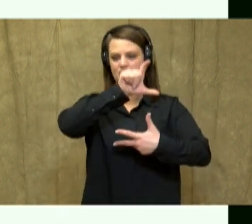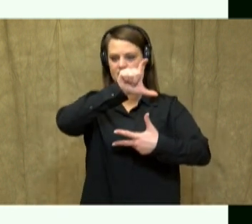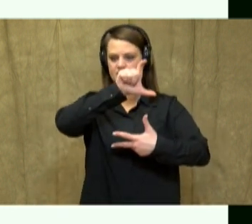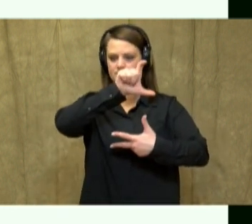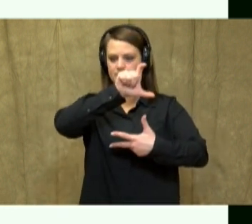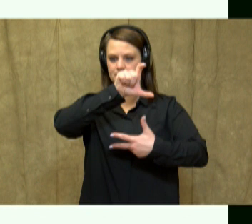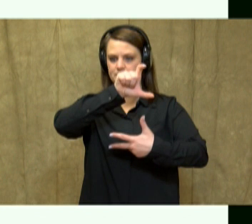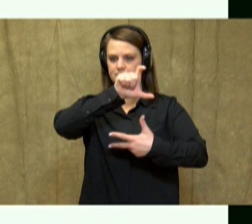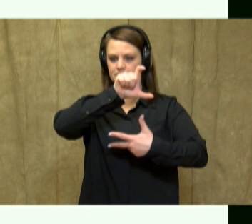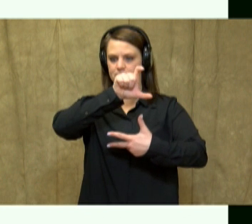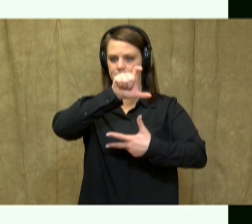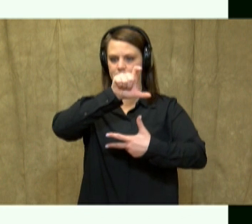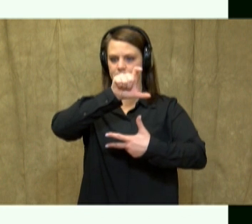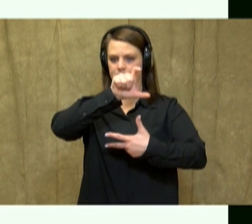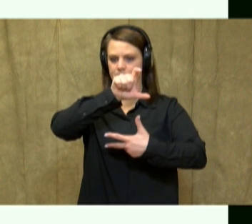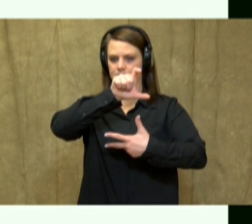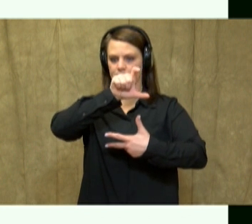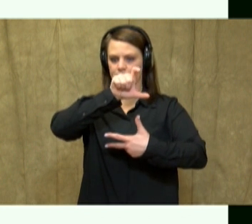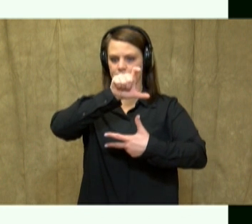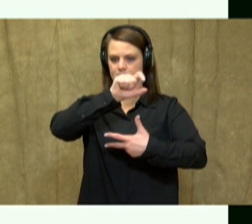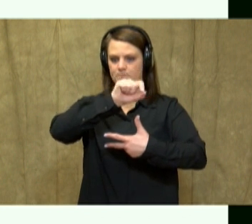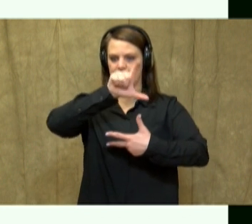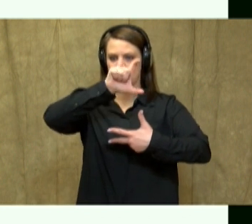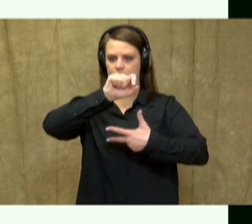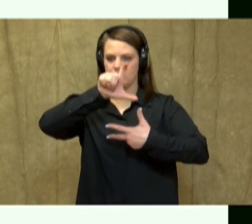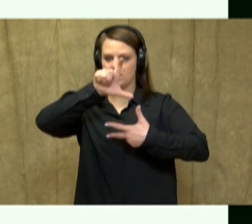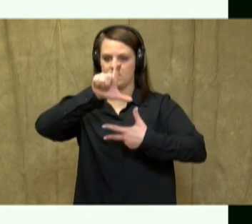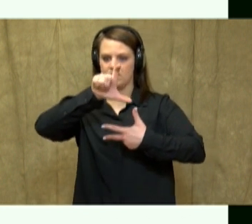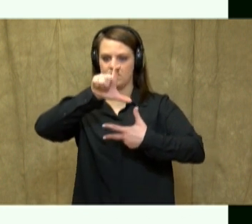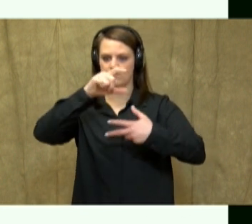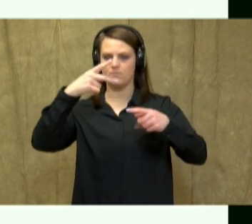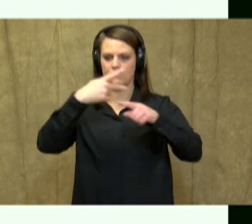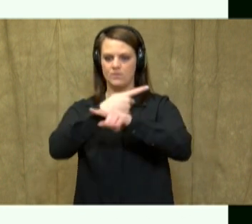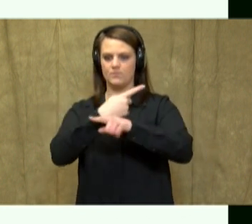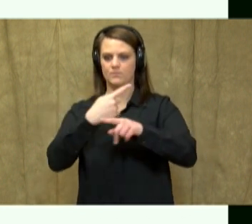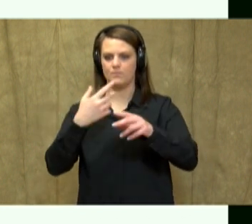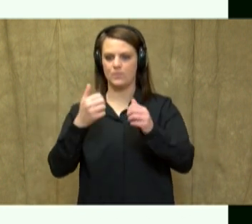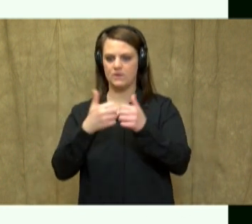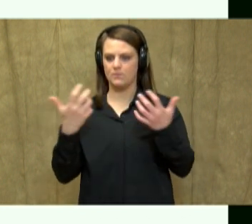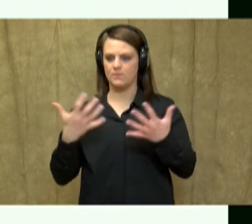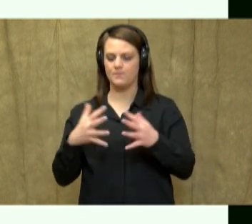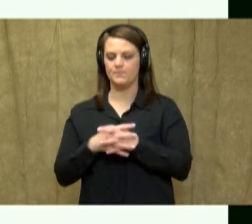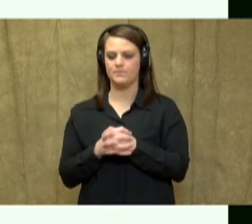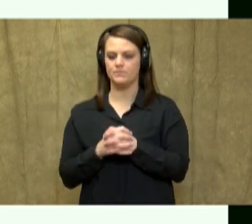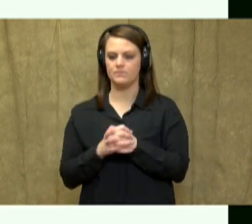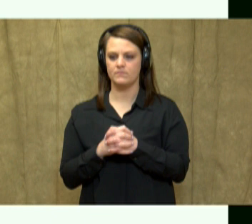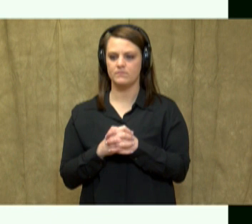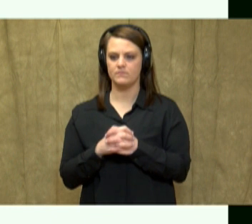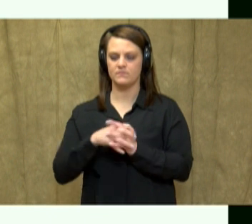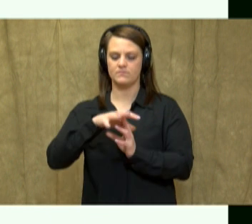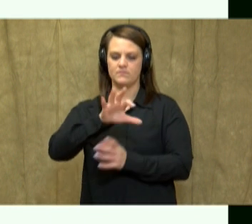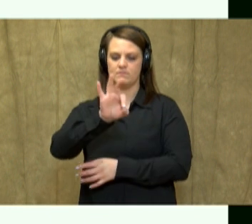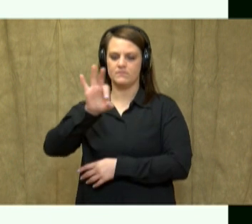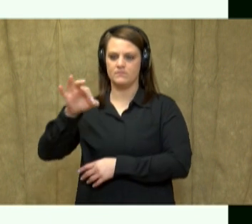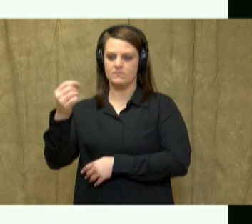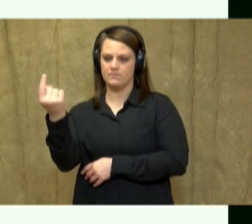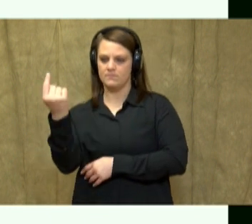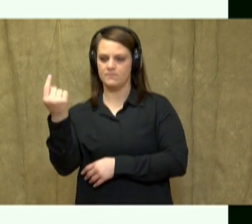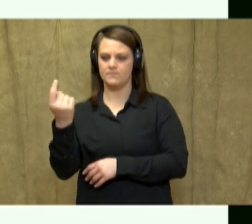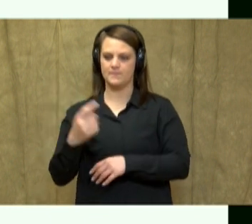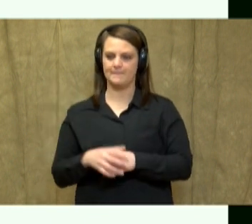are going to have capital F, crossed with capital F, F prime. All